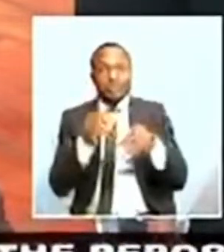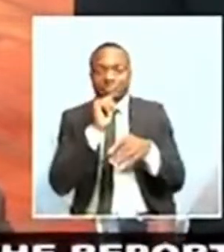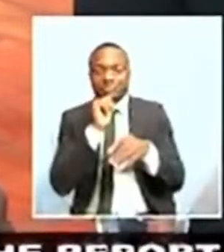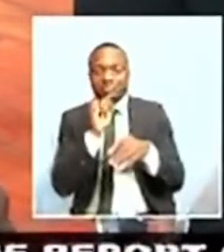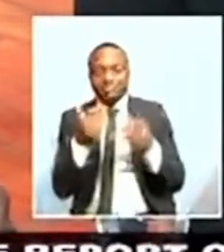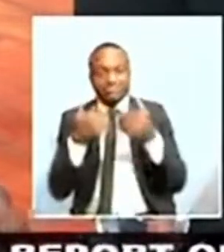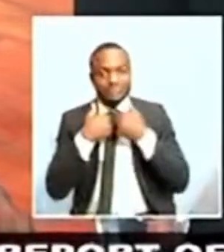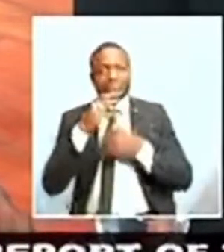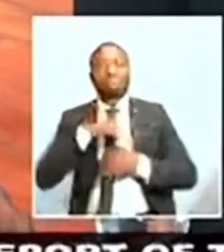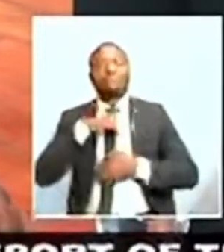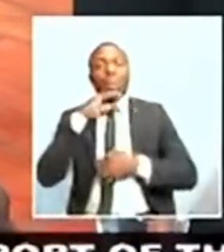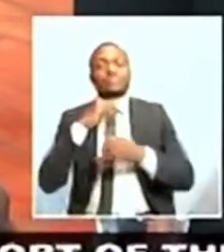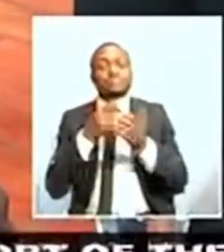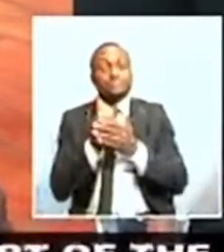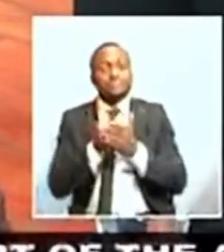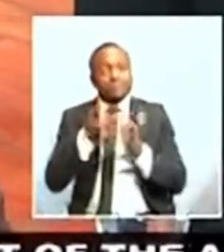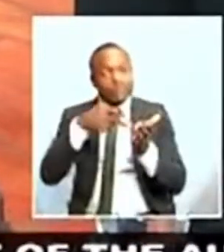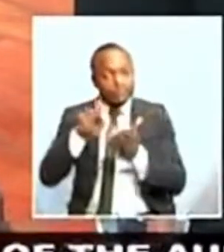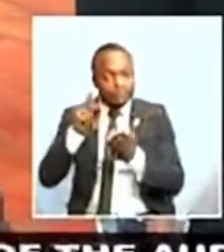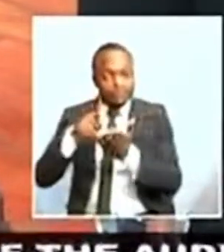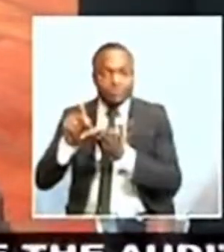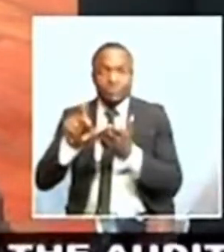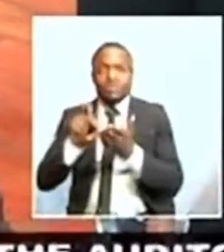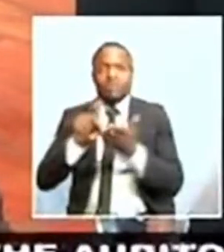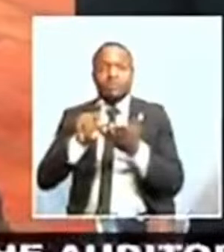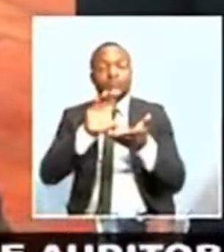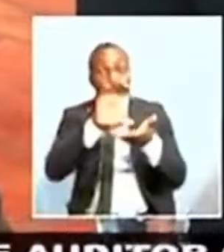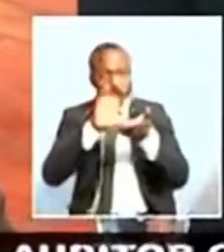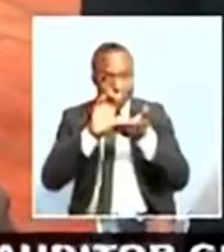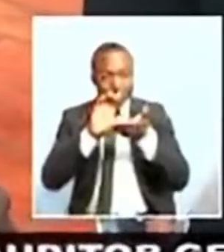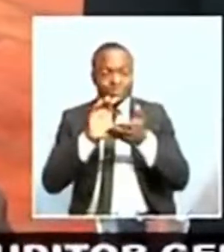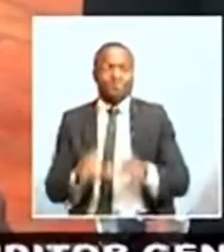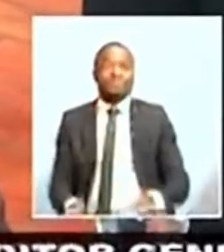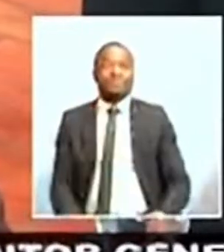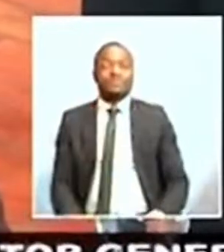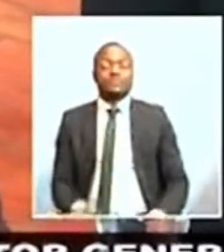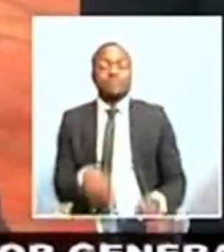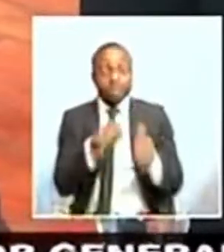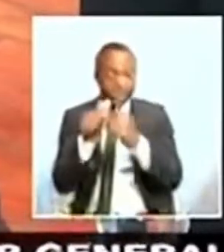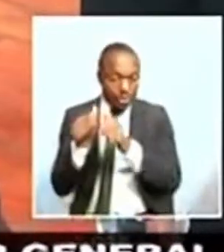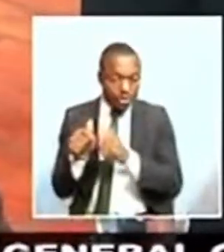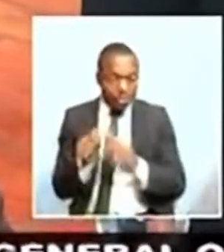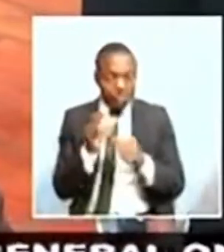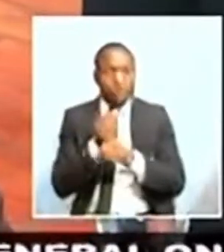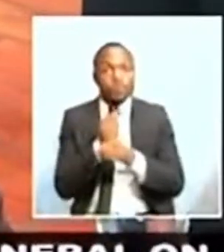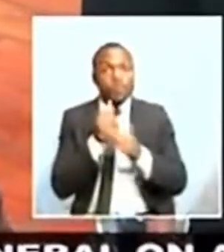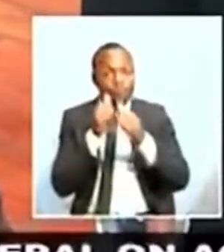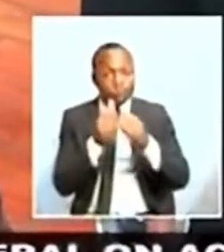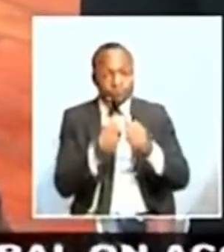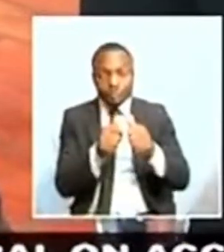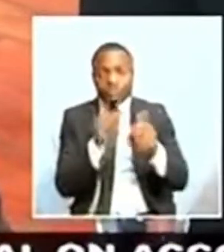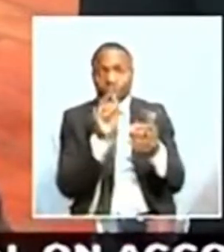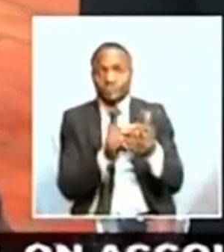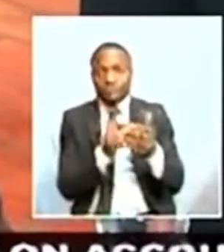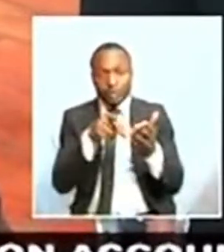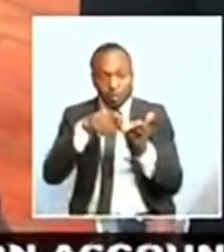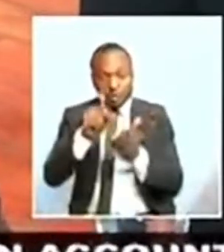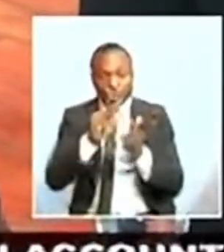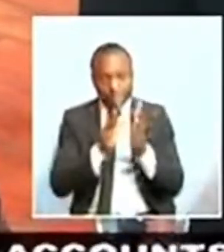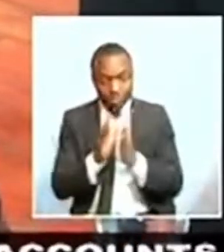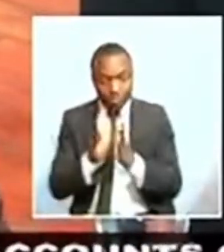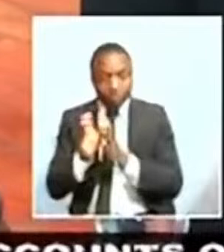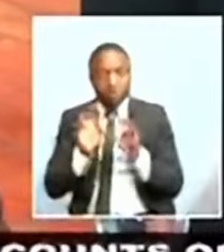have sufficient resources to settle all obligations incurred. Action taken. Following the establishment of a payment